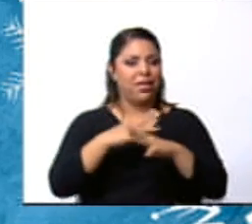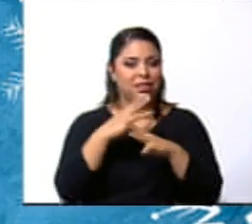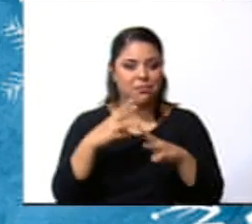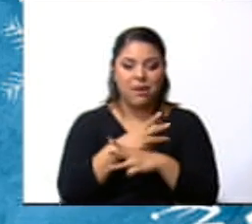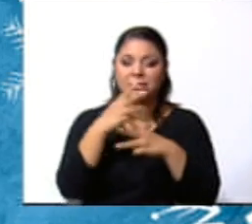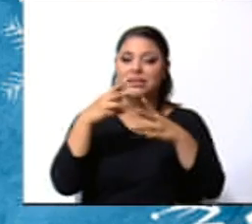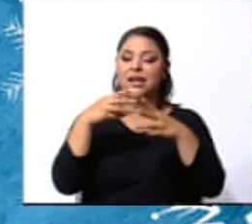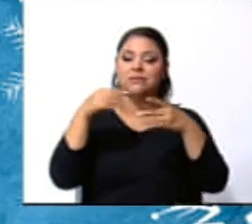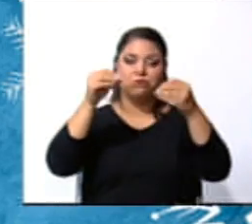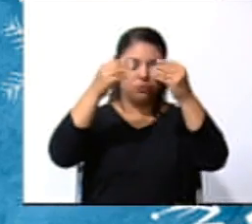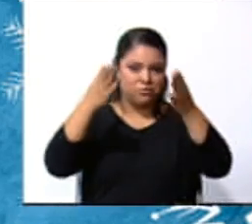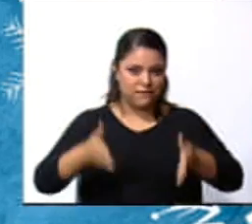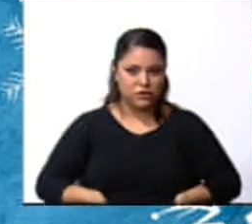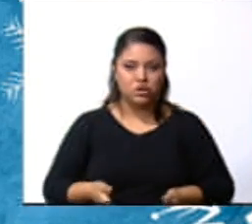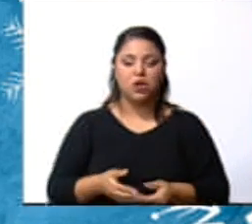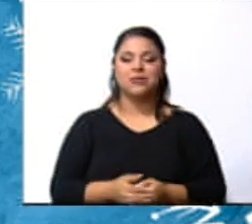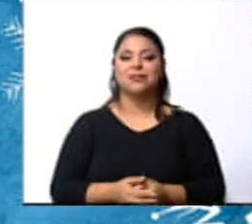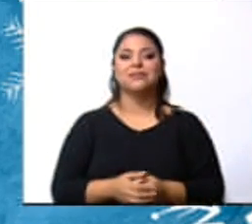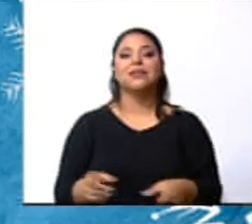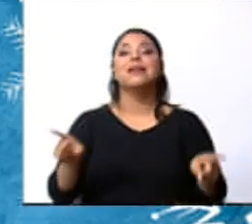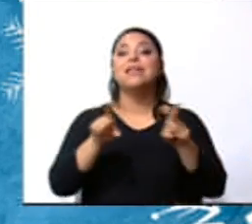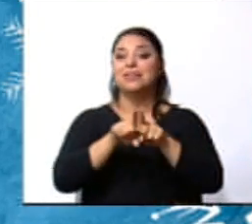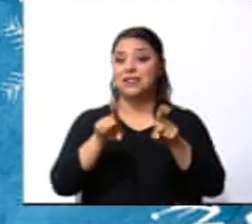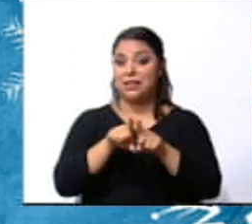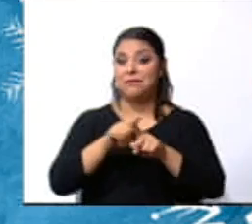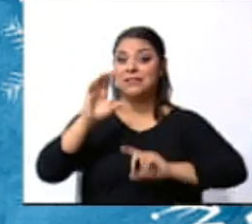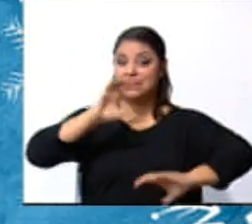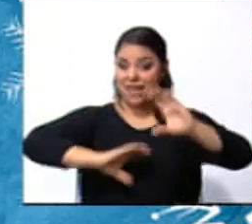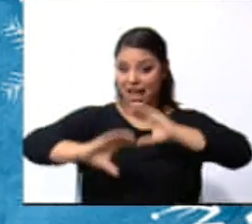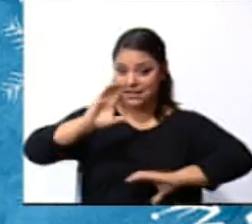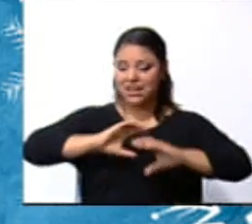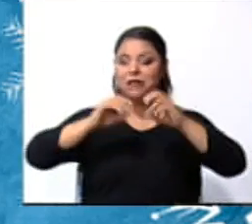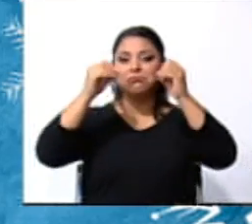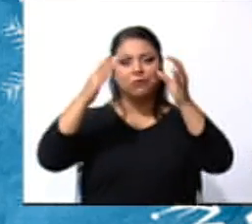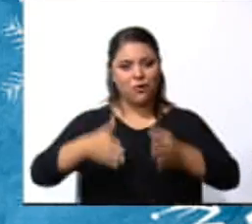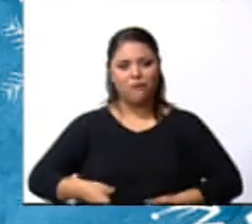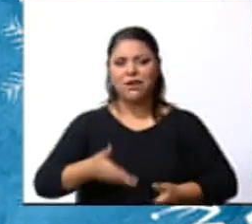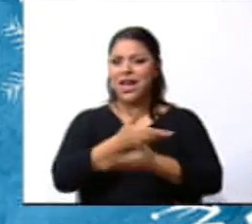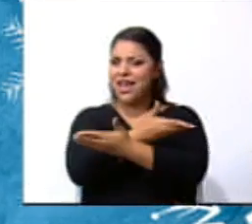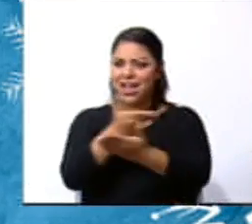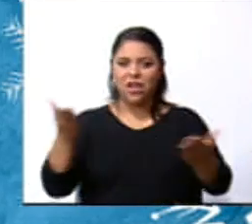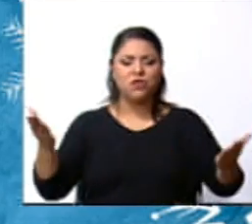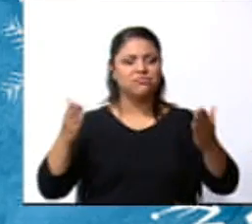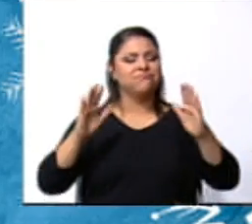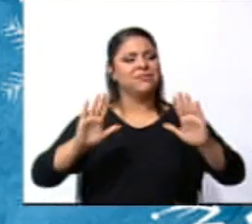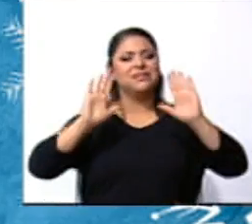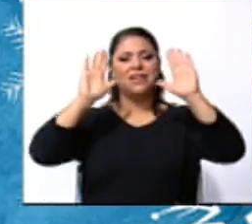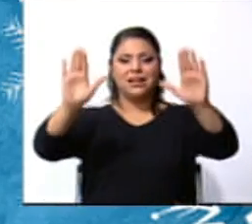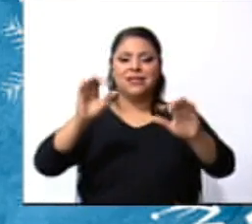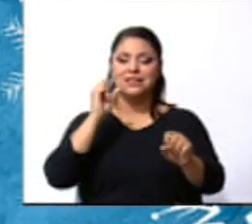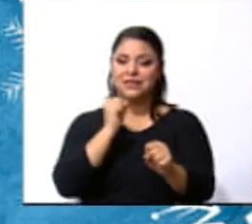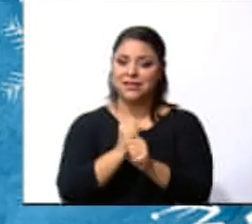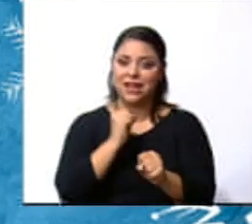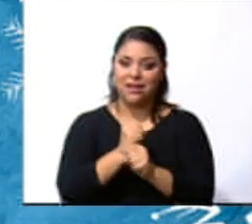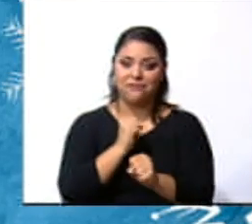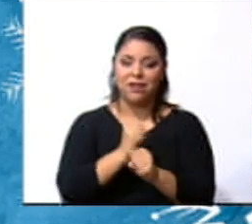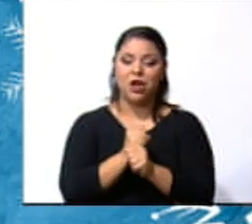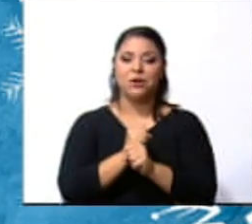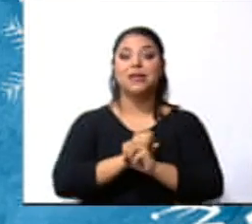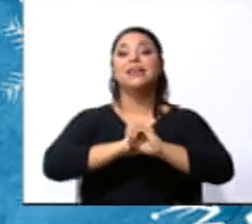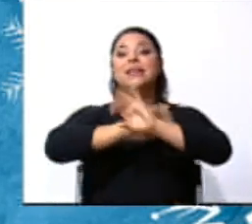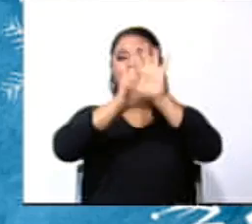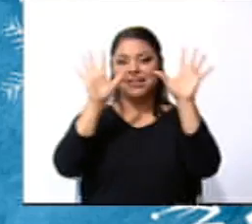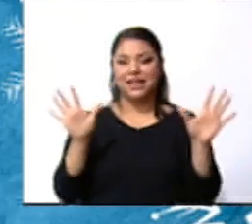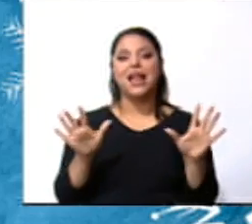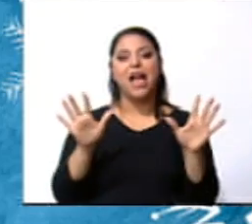mathematics teachers, and the science teachers. They did a wonderful job. And of course, also